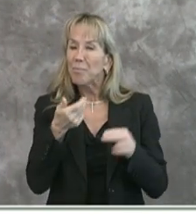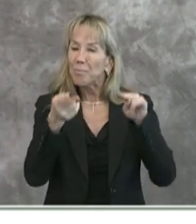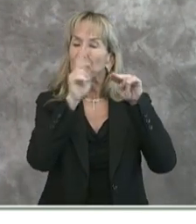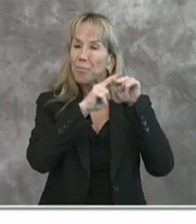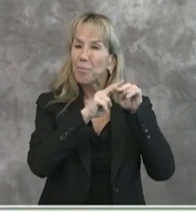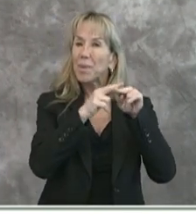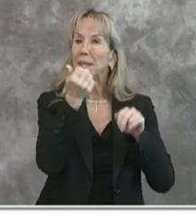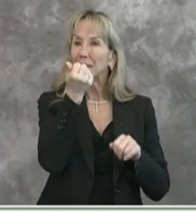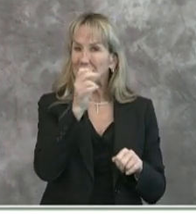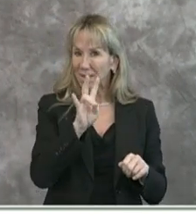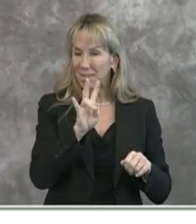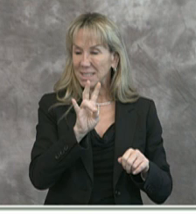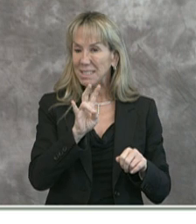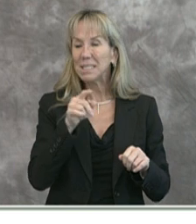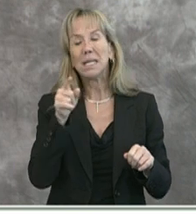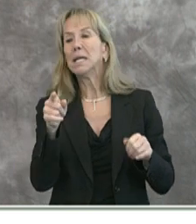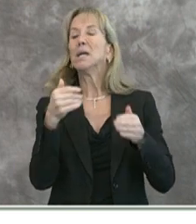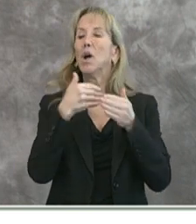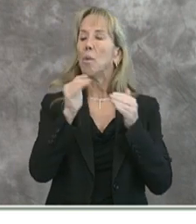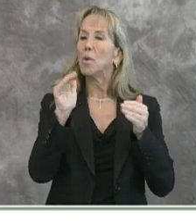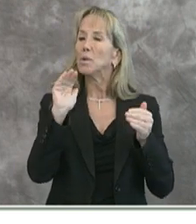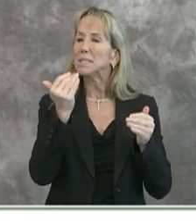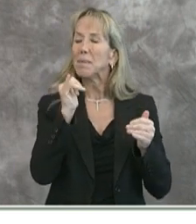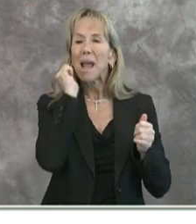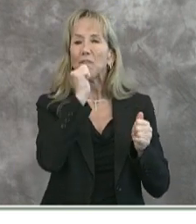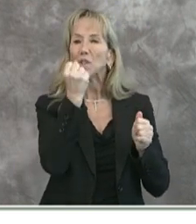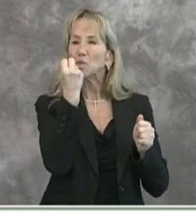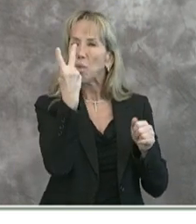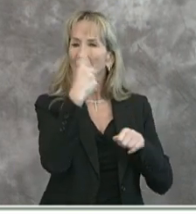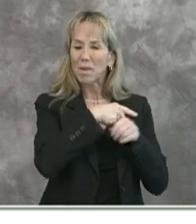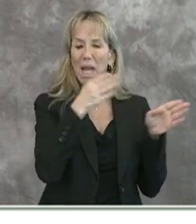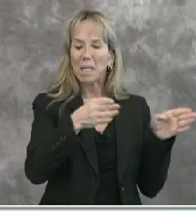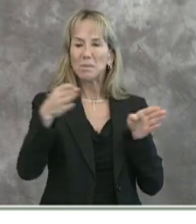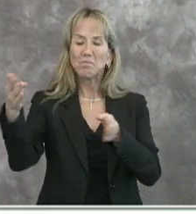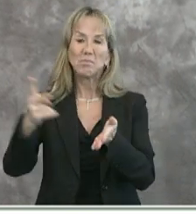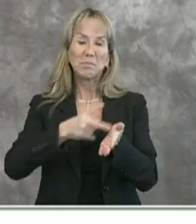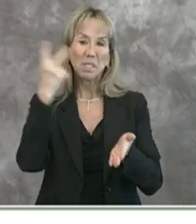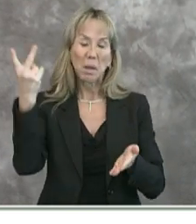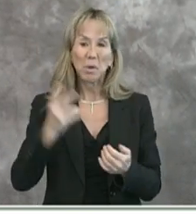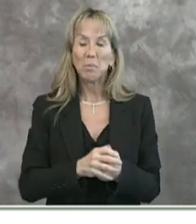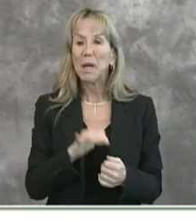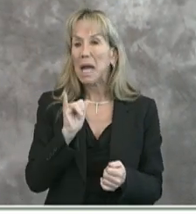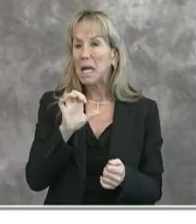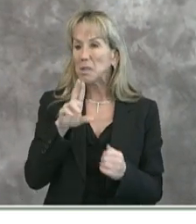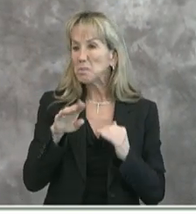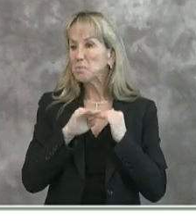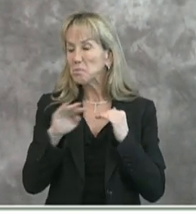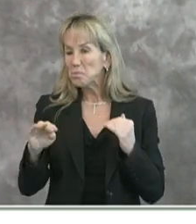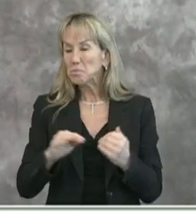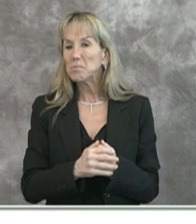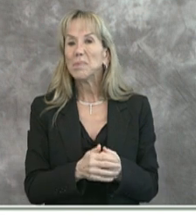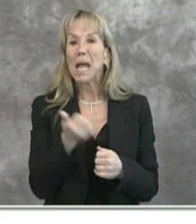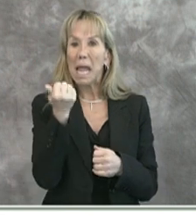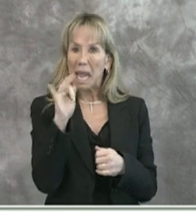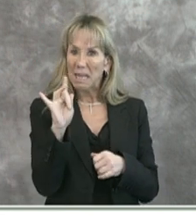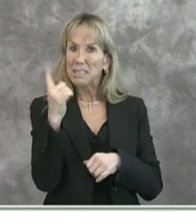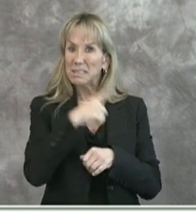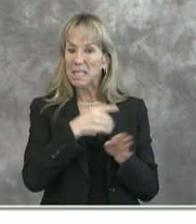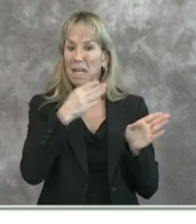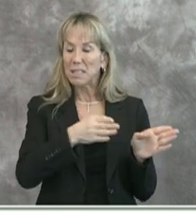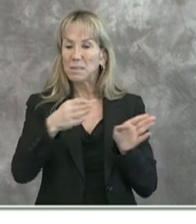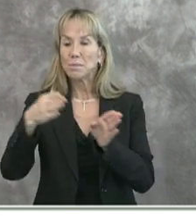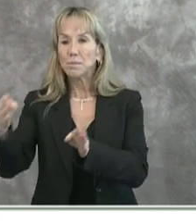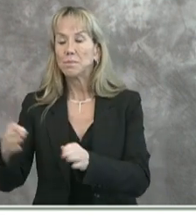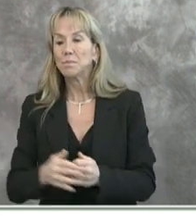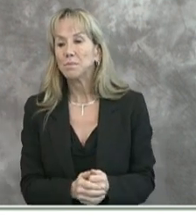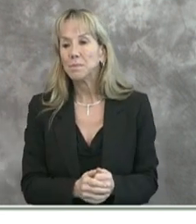present doubling rate of every 12 days. ICUs were flat, present doubling rate of every 18 days. And we are reporting 7 new losses of